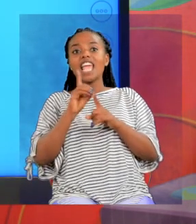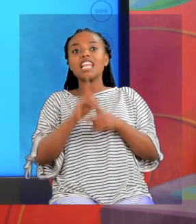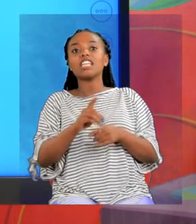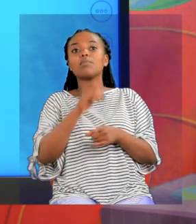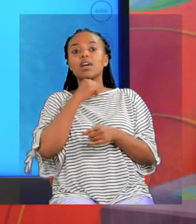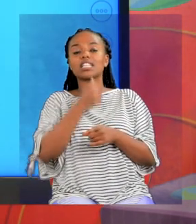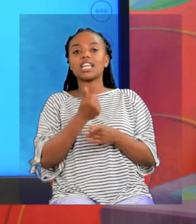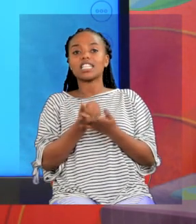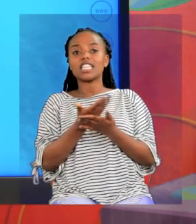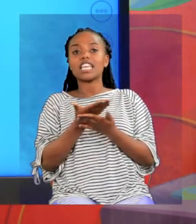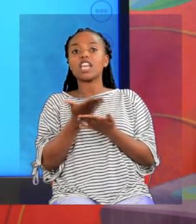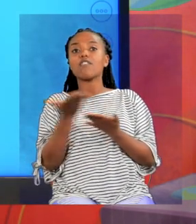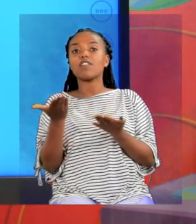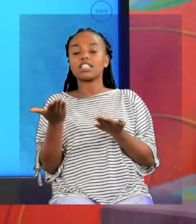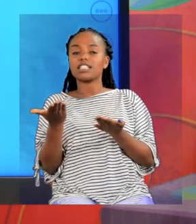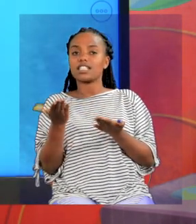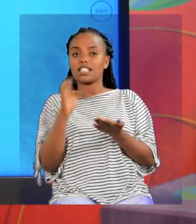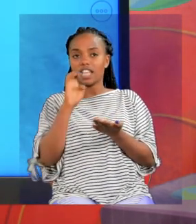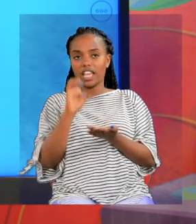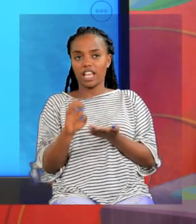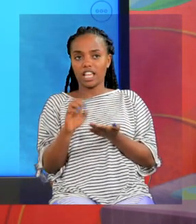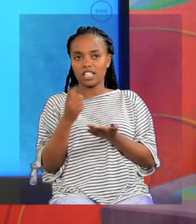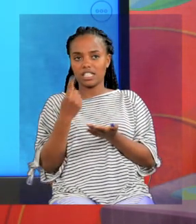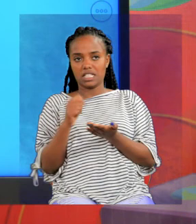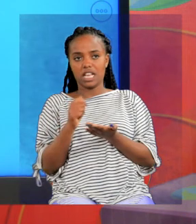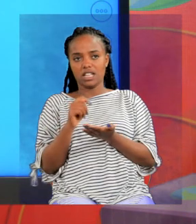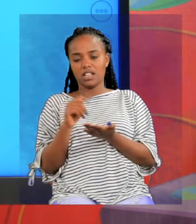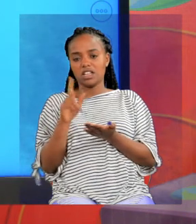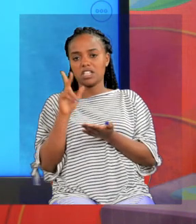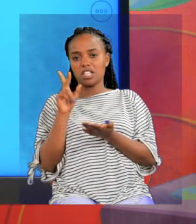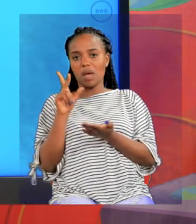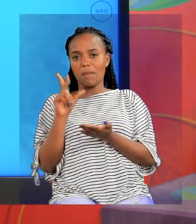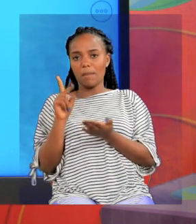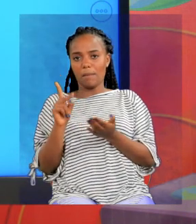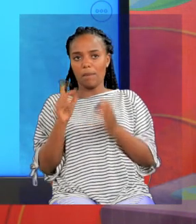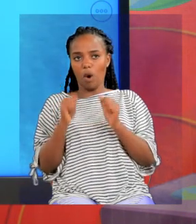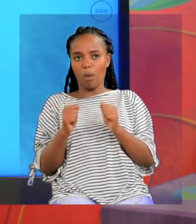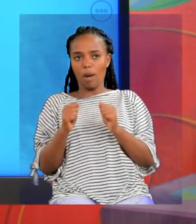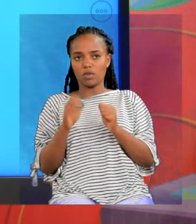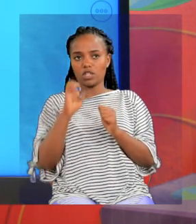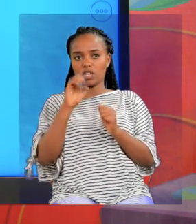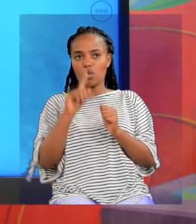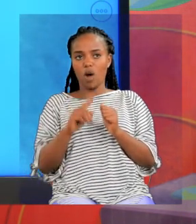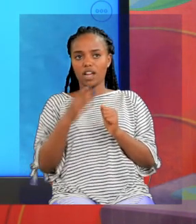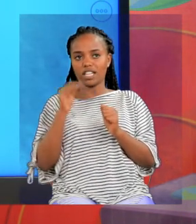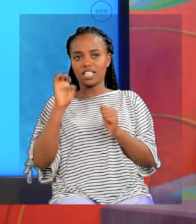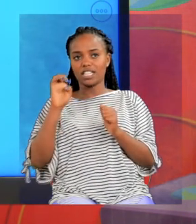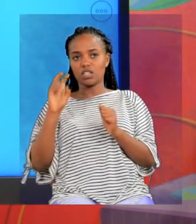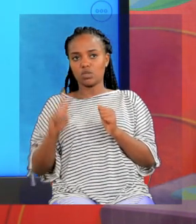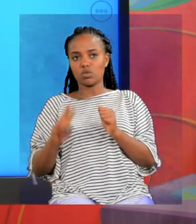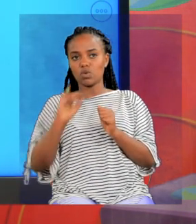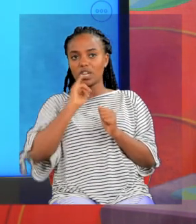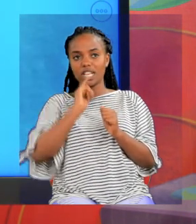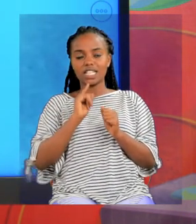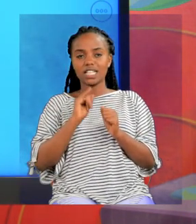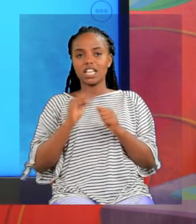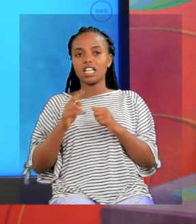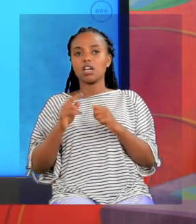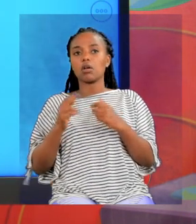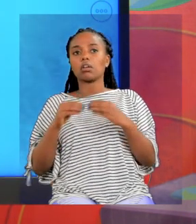independent events, then the probability of E1 and E2 is given as the product